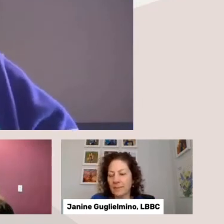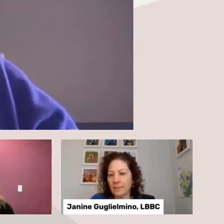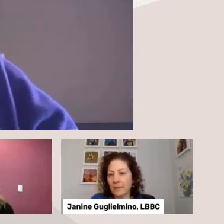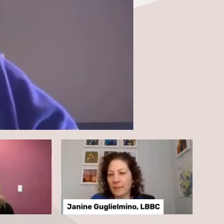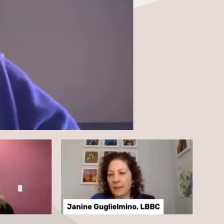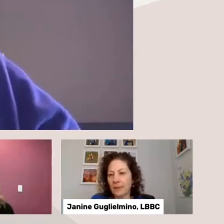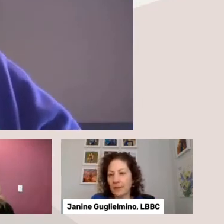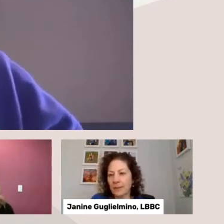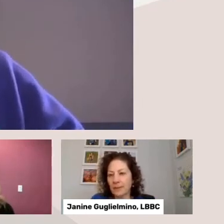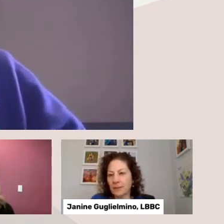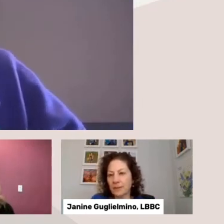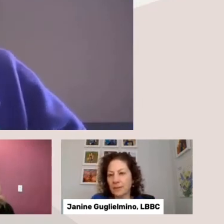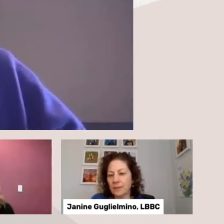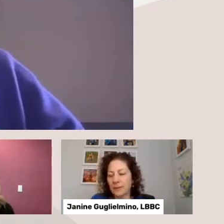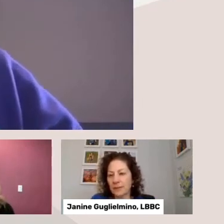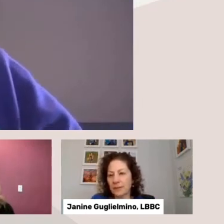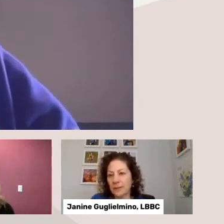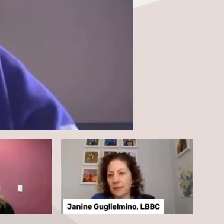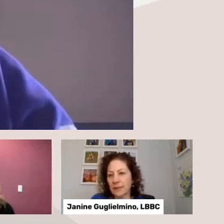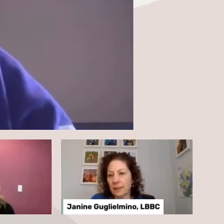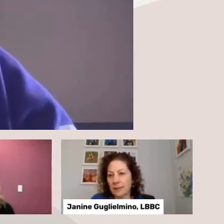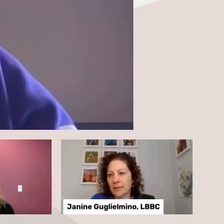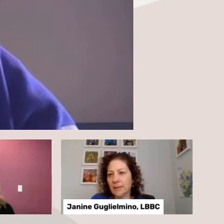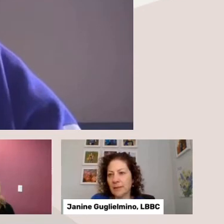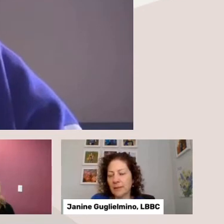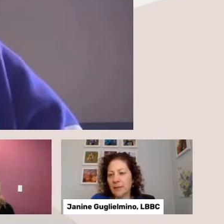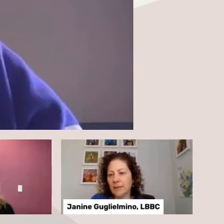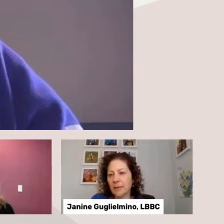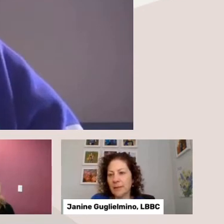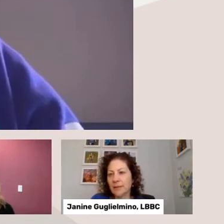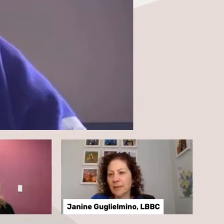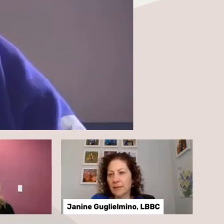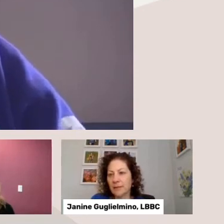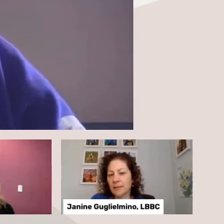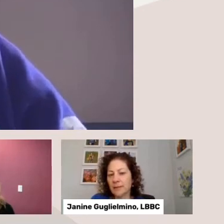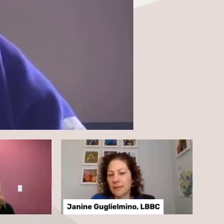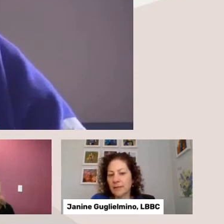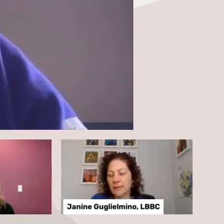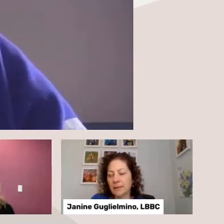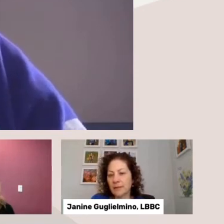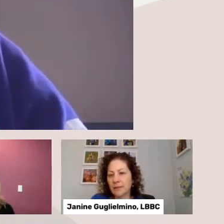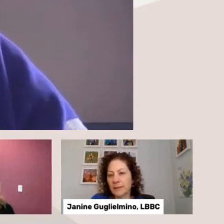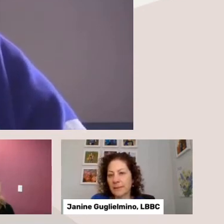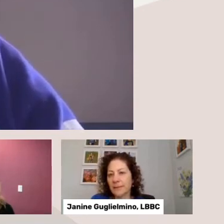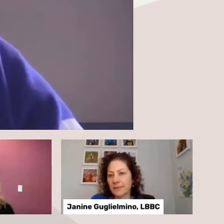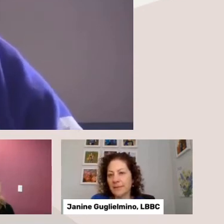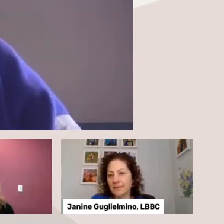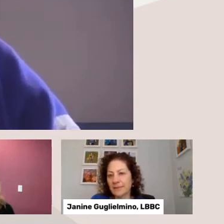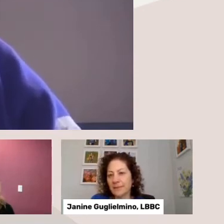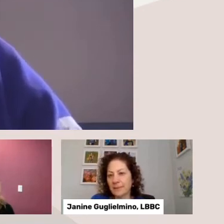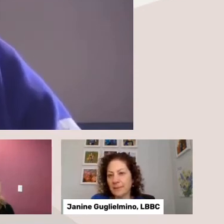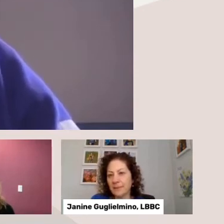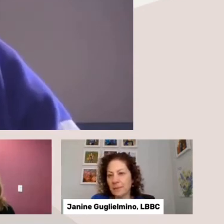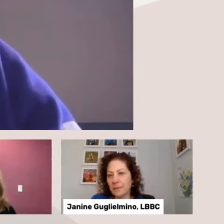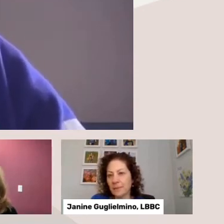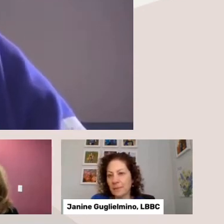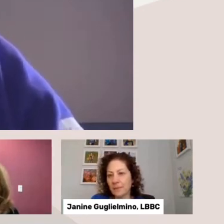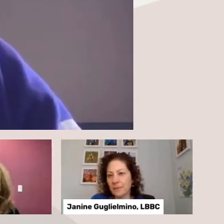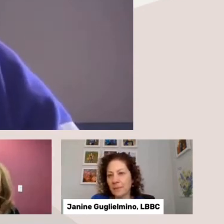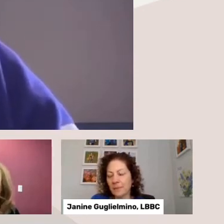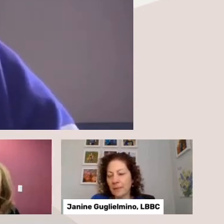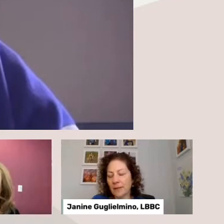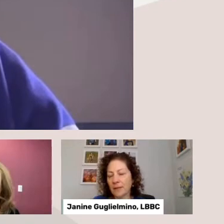that drug is available for a different indication, do we not give it to our patients because the FDA is still reviewing it? Or do we try to give it?